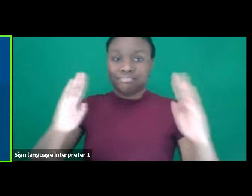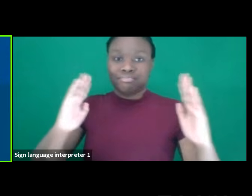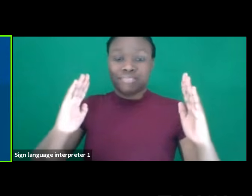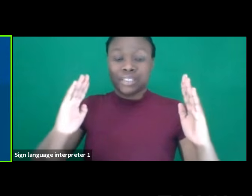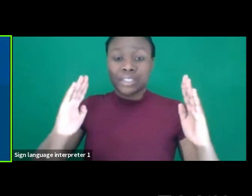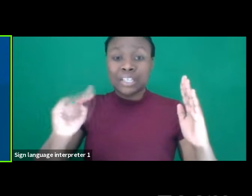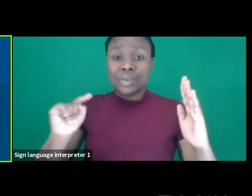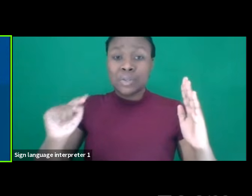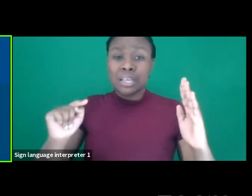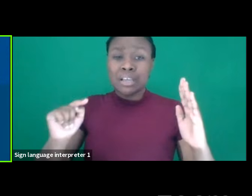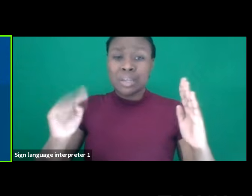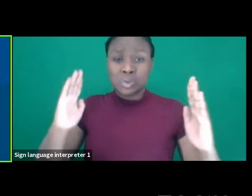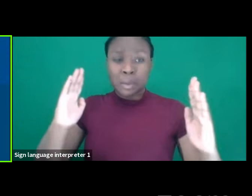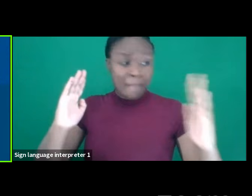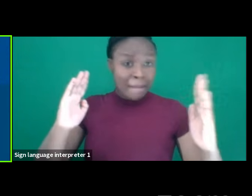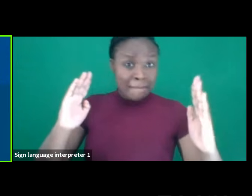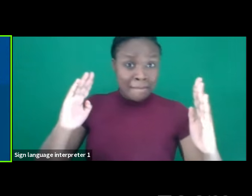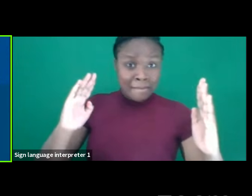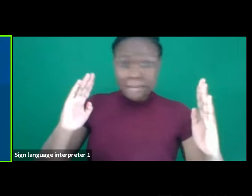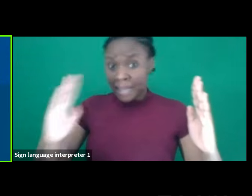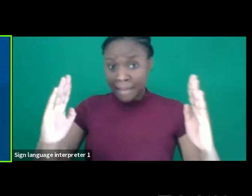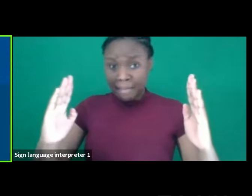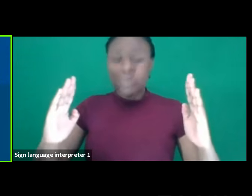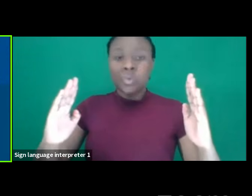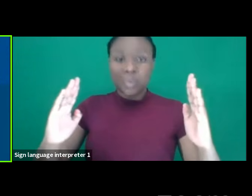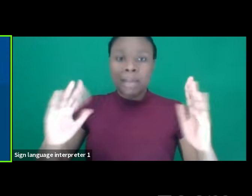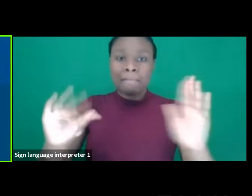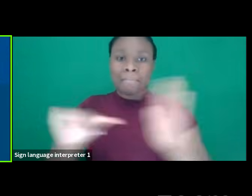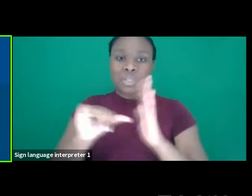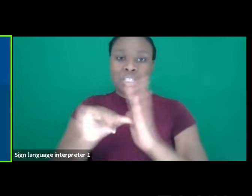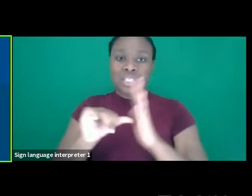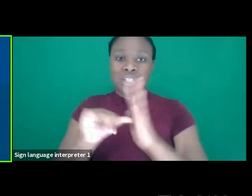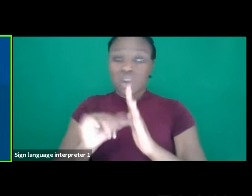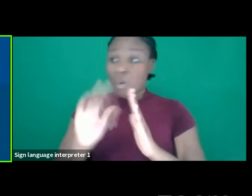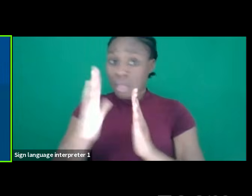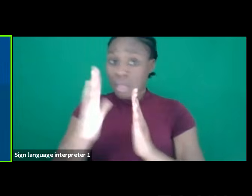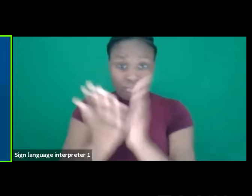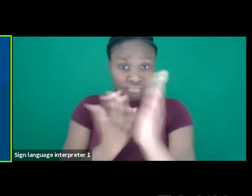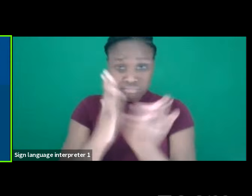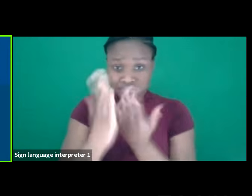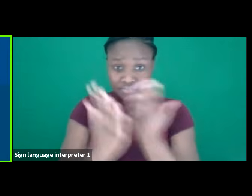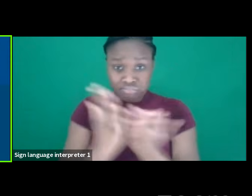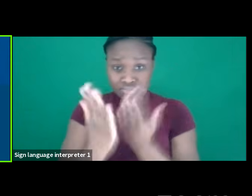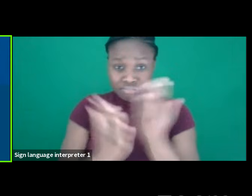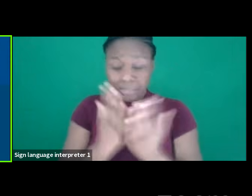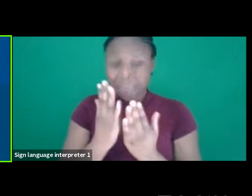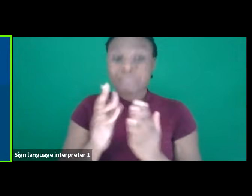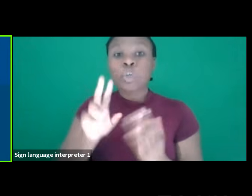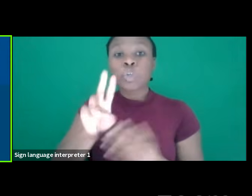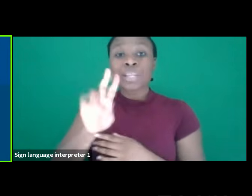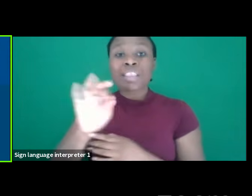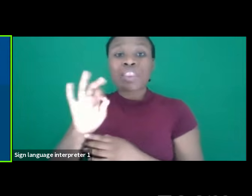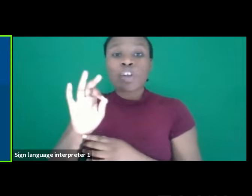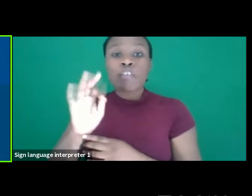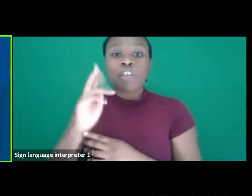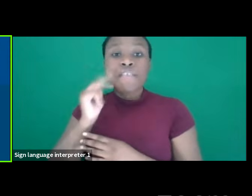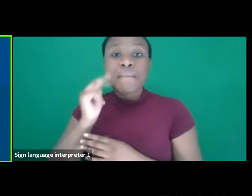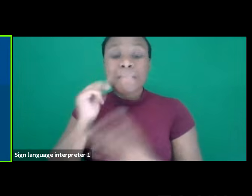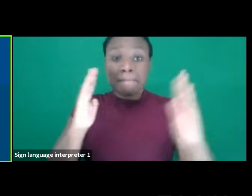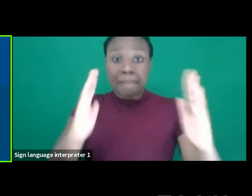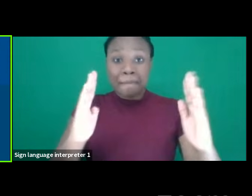important because it means that any return that we are going to receive post the 23rd of November